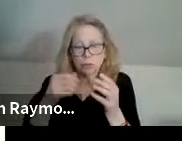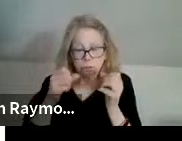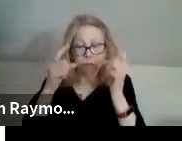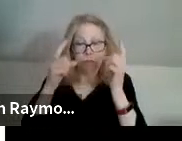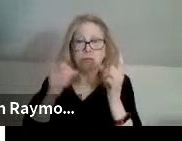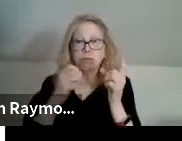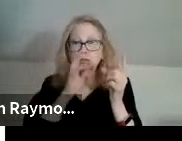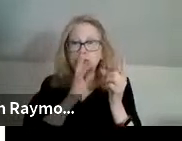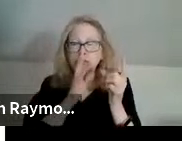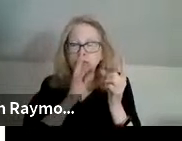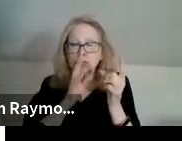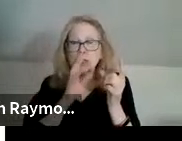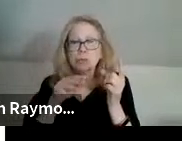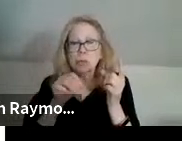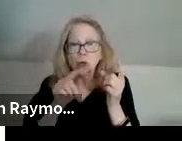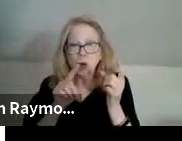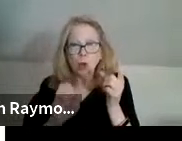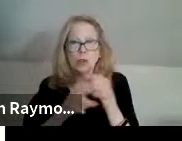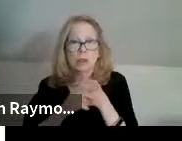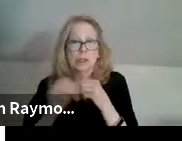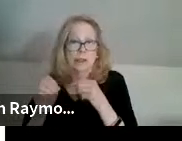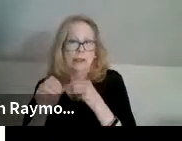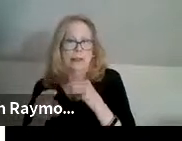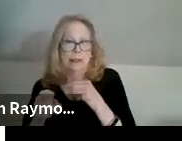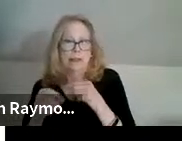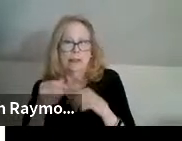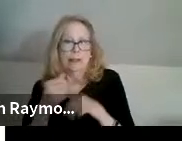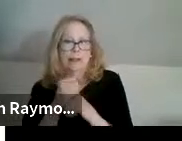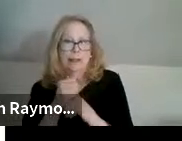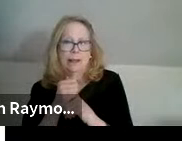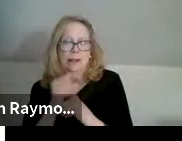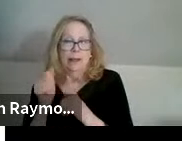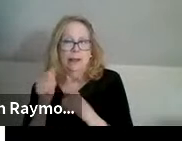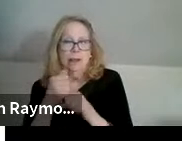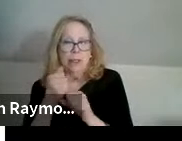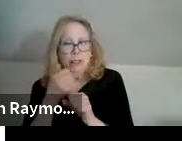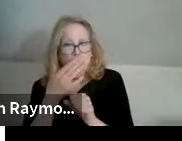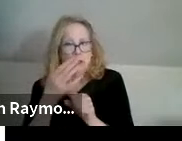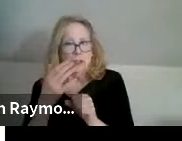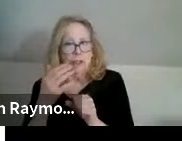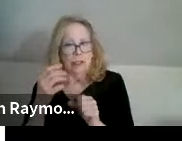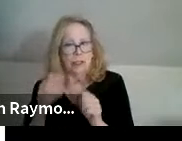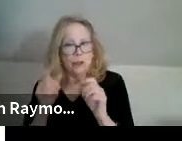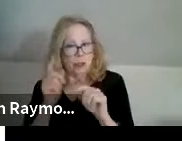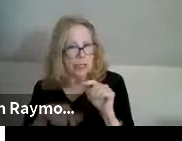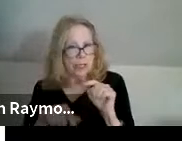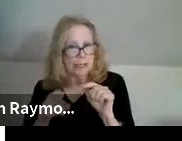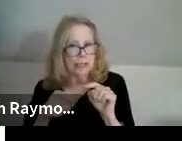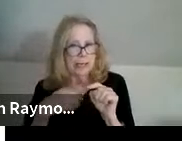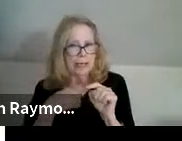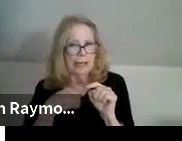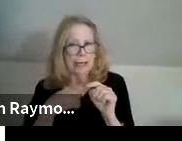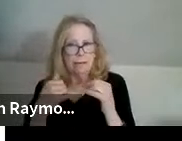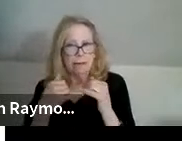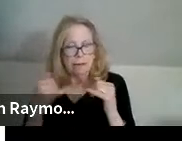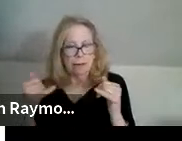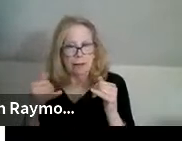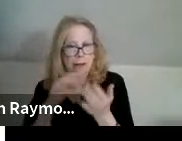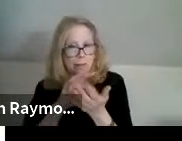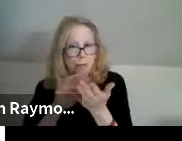conform to 402.2.5, which makes perfect sense. You're not gonna have a line of